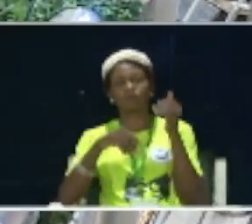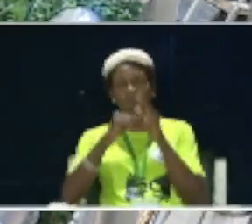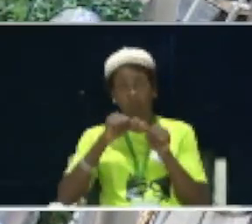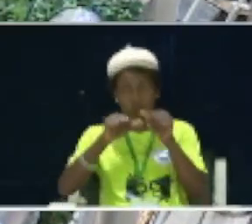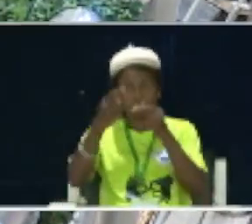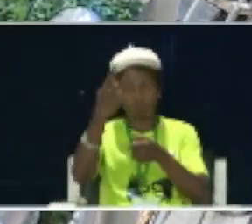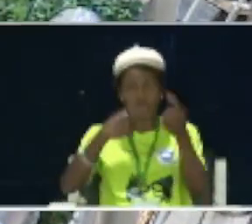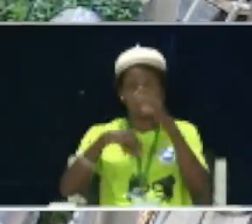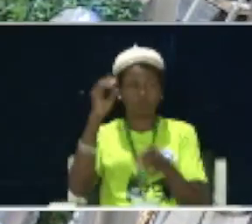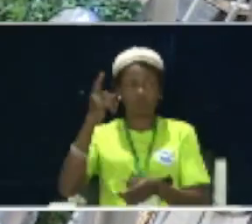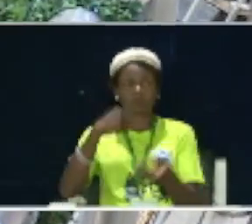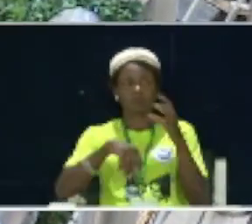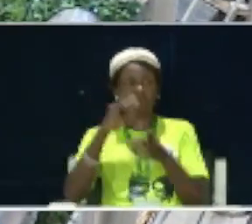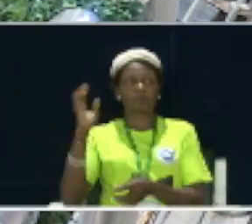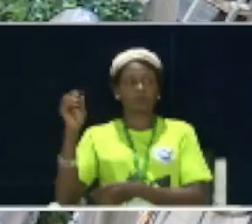Keep on coming.